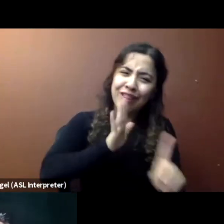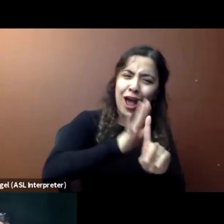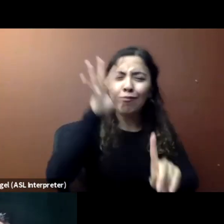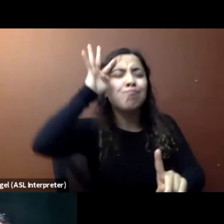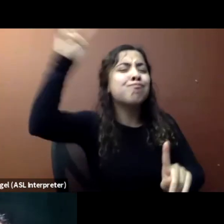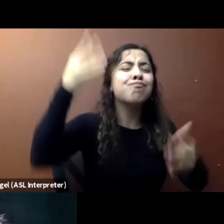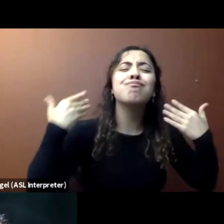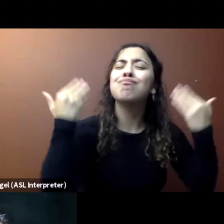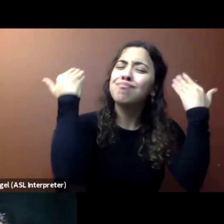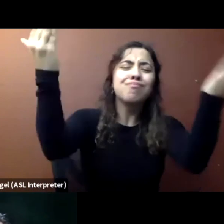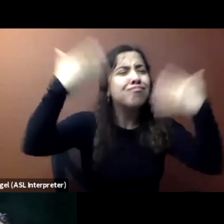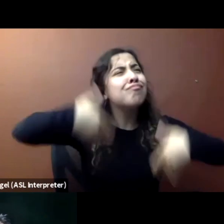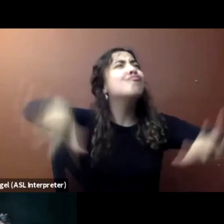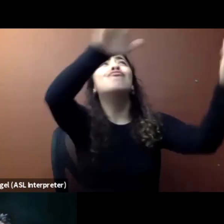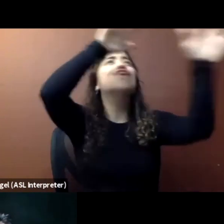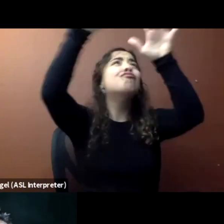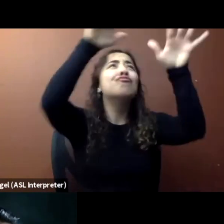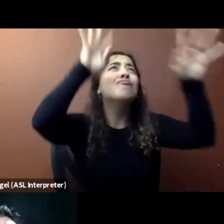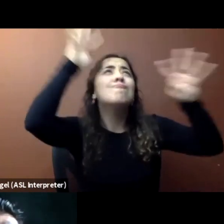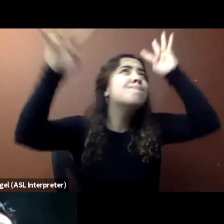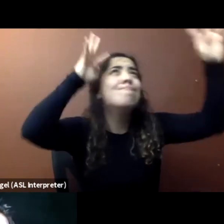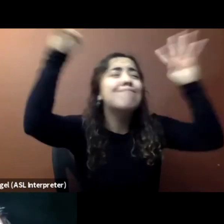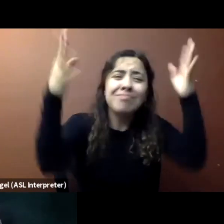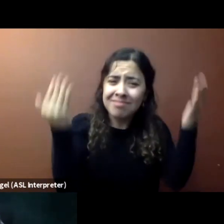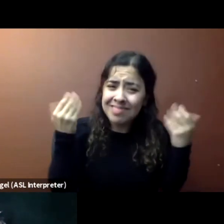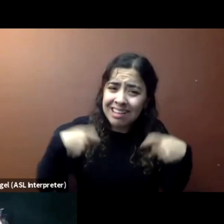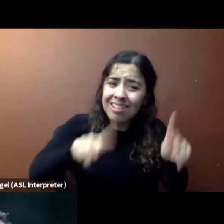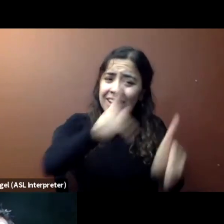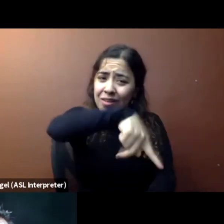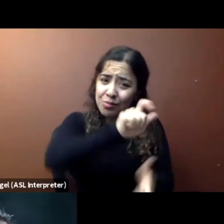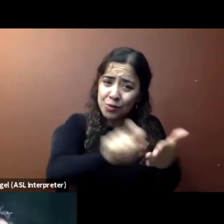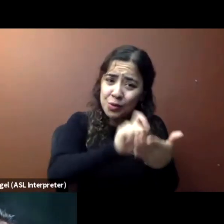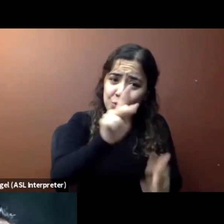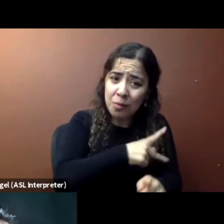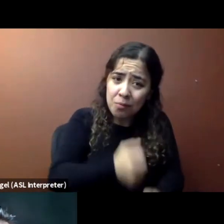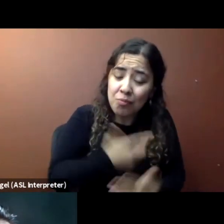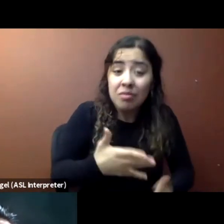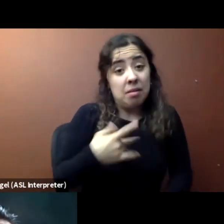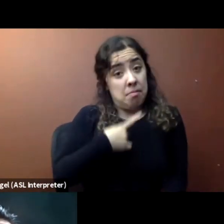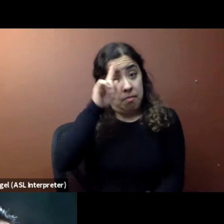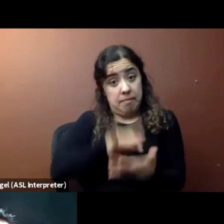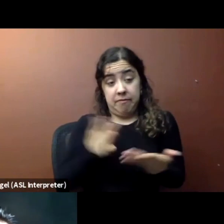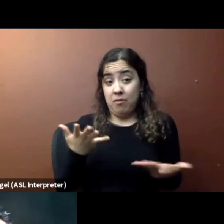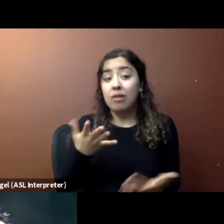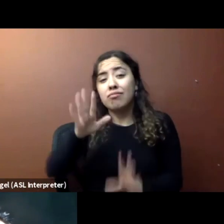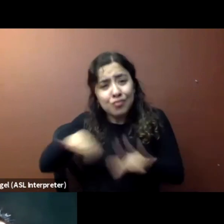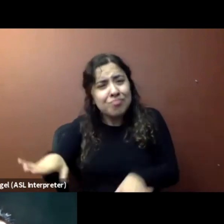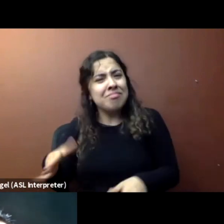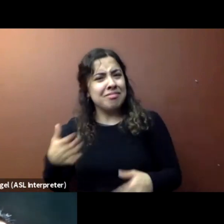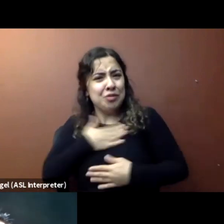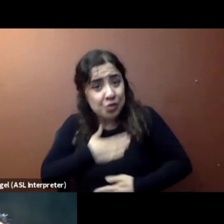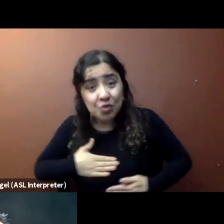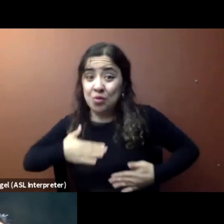like let them write poems. I think kids actually do love poetry, from what I've experienced. And